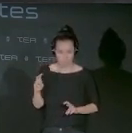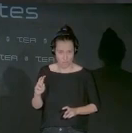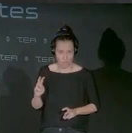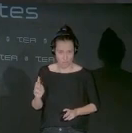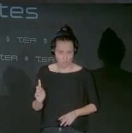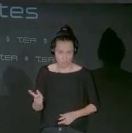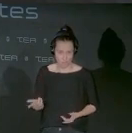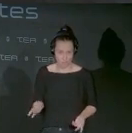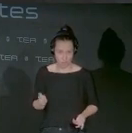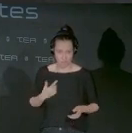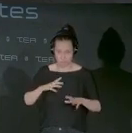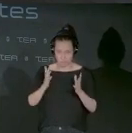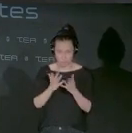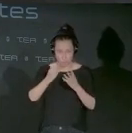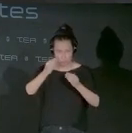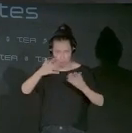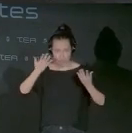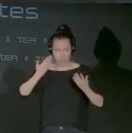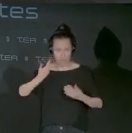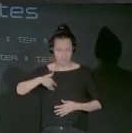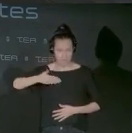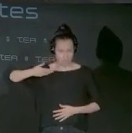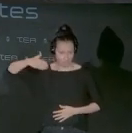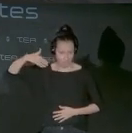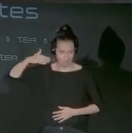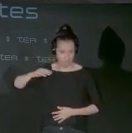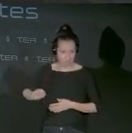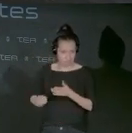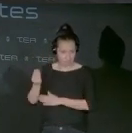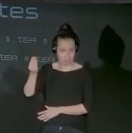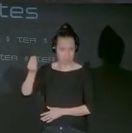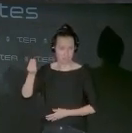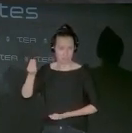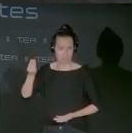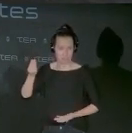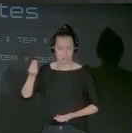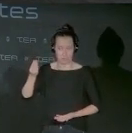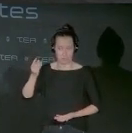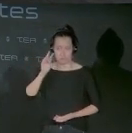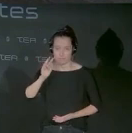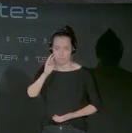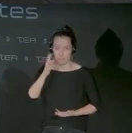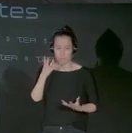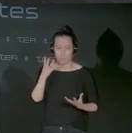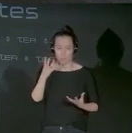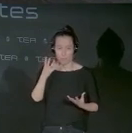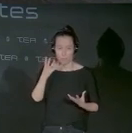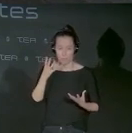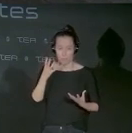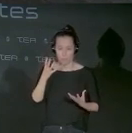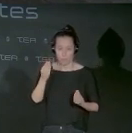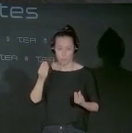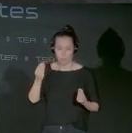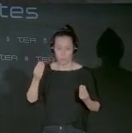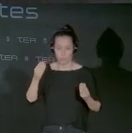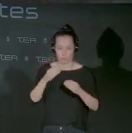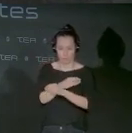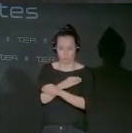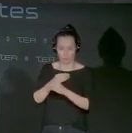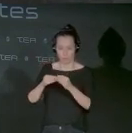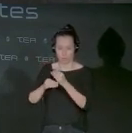now, of course, there's a lot of hype around virtual worlds, metaverses, but just follow up what Kinga just said, every time you speak about it, you do have a